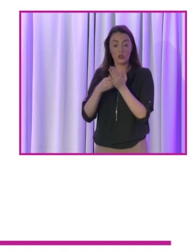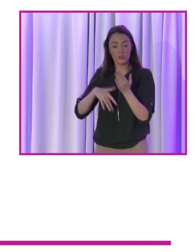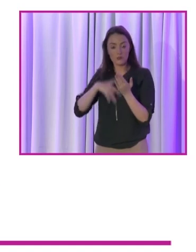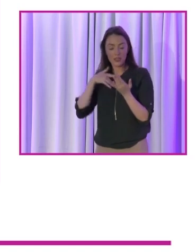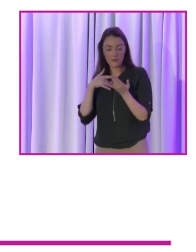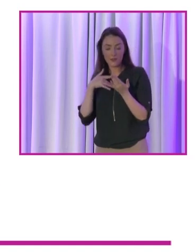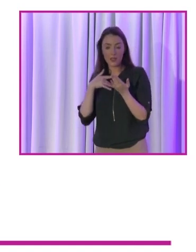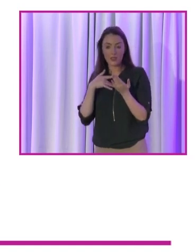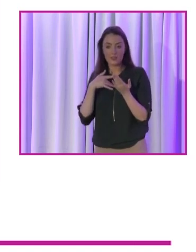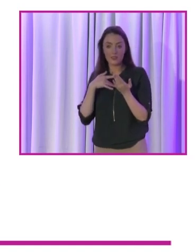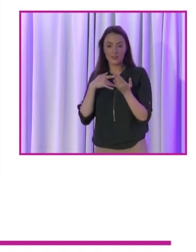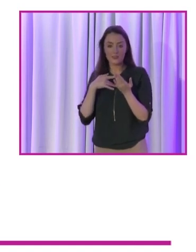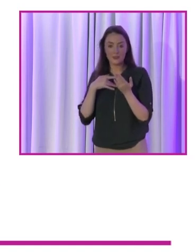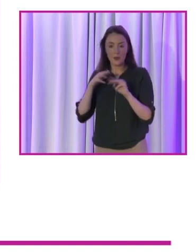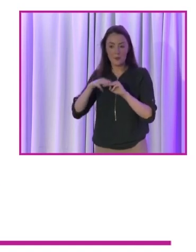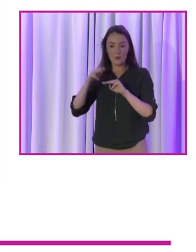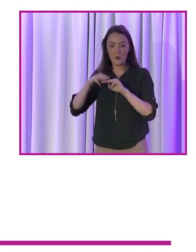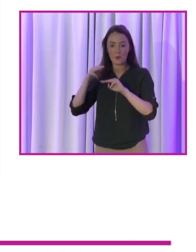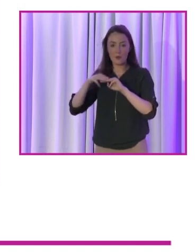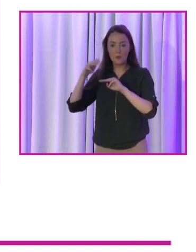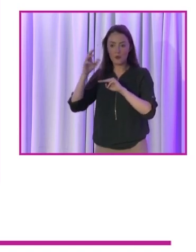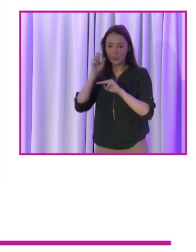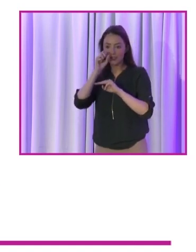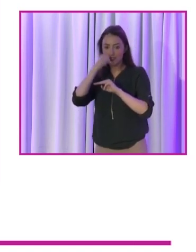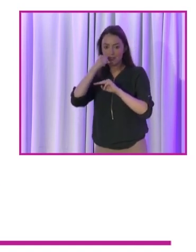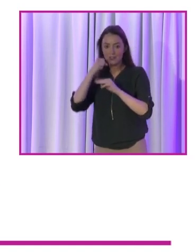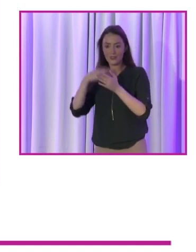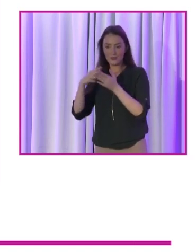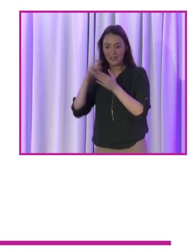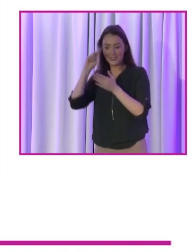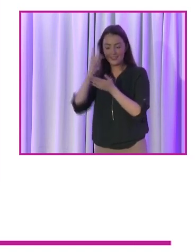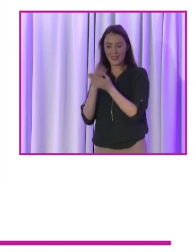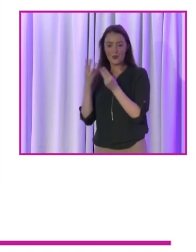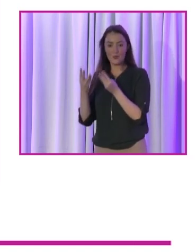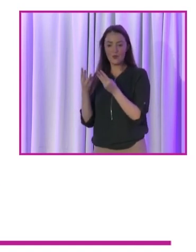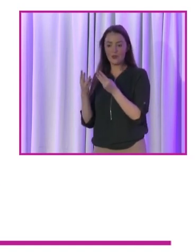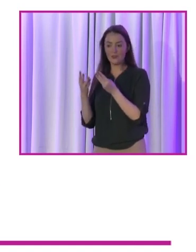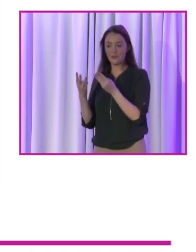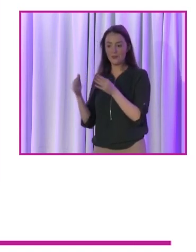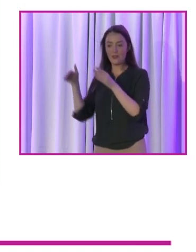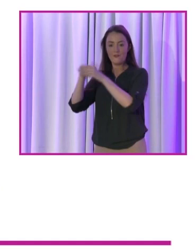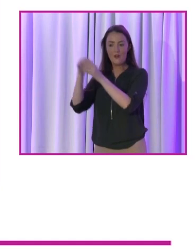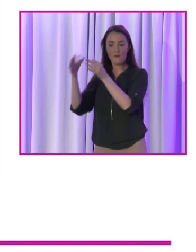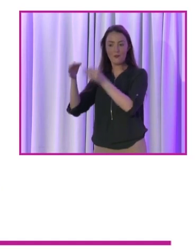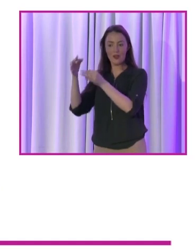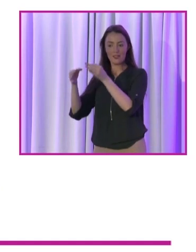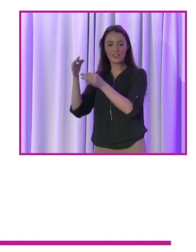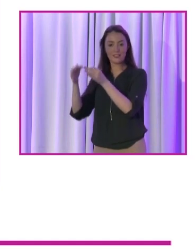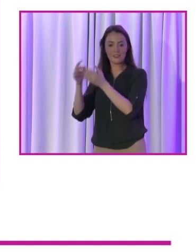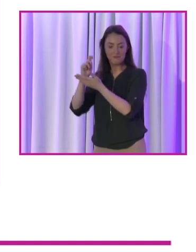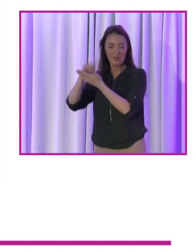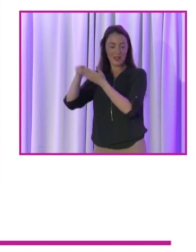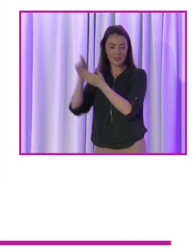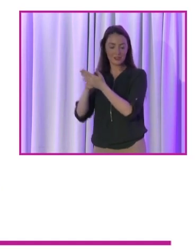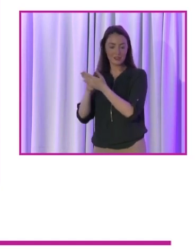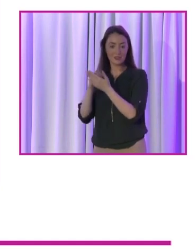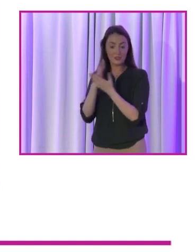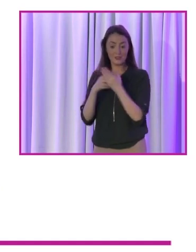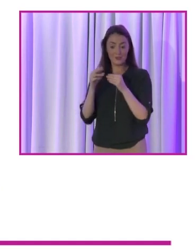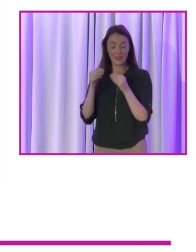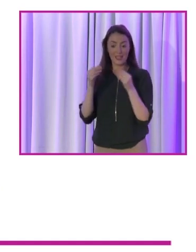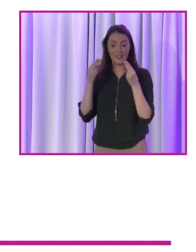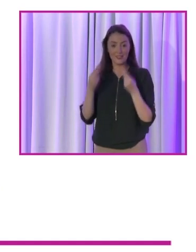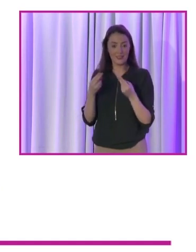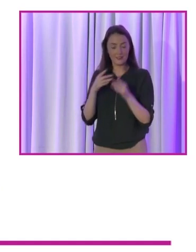costs can be more extreme at the point of deciding to run for elected office. Something had to be done to support